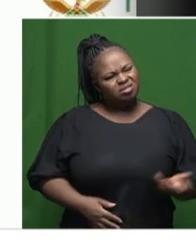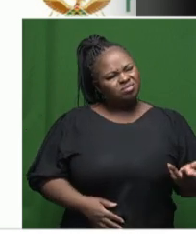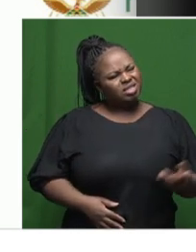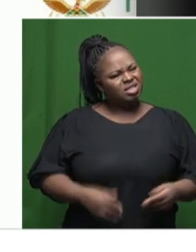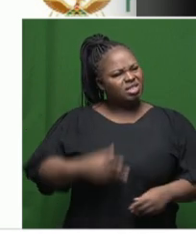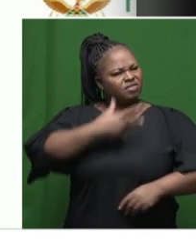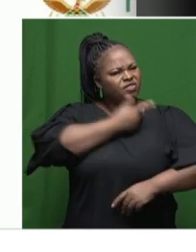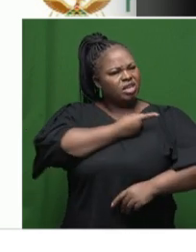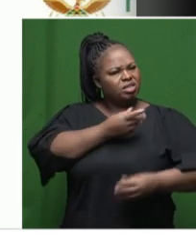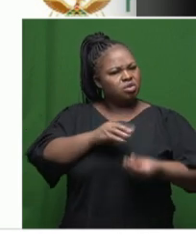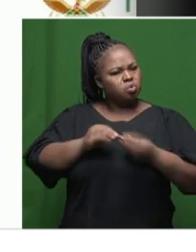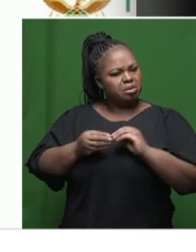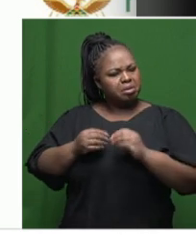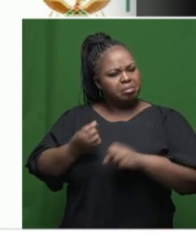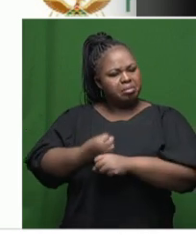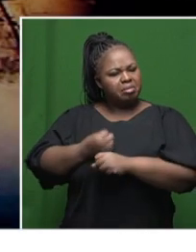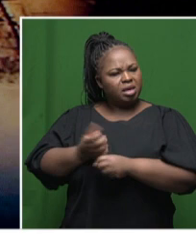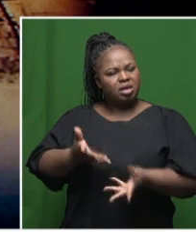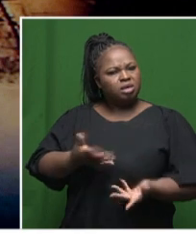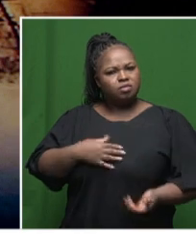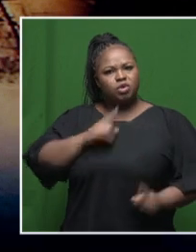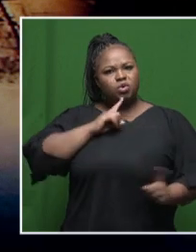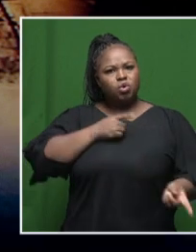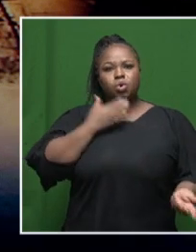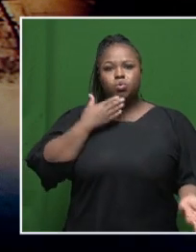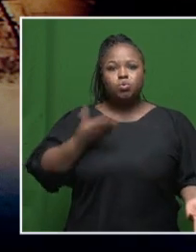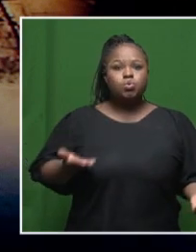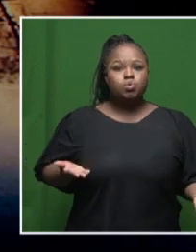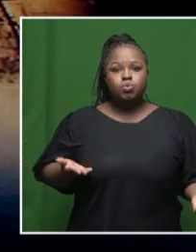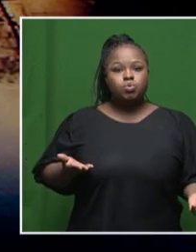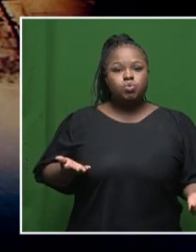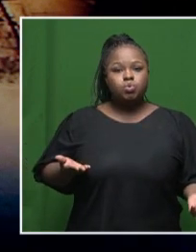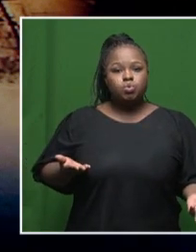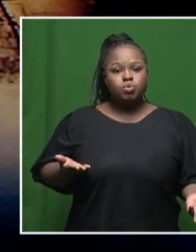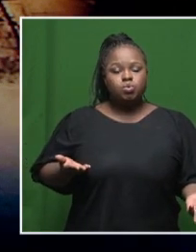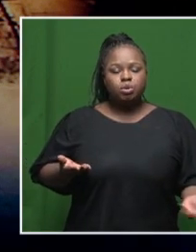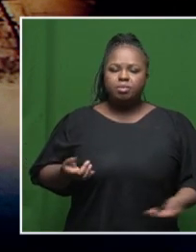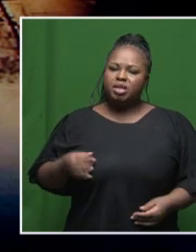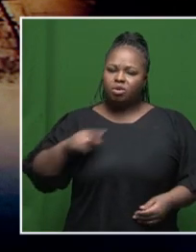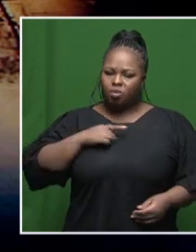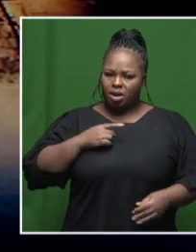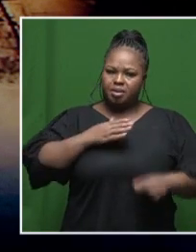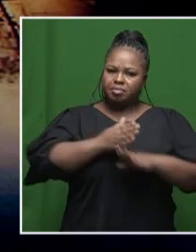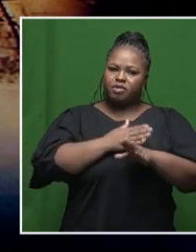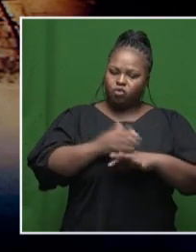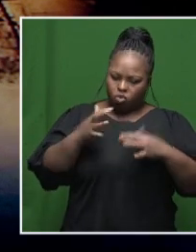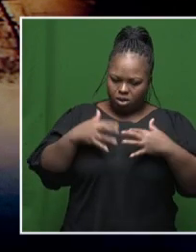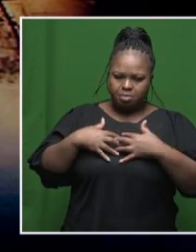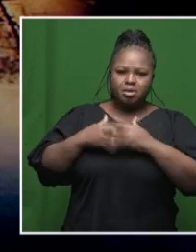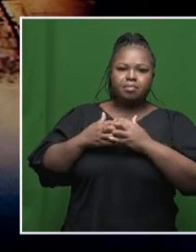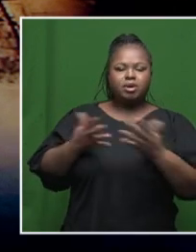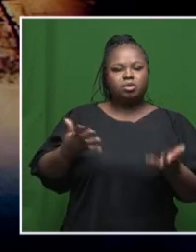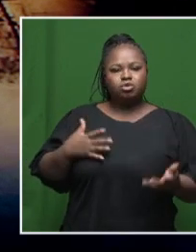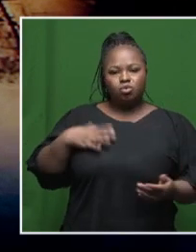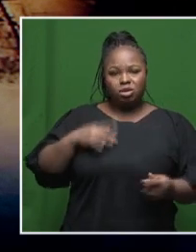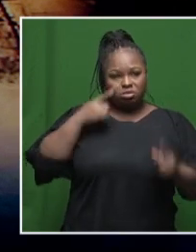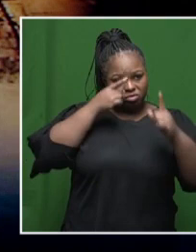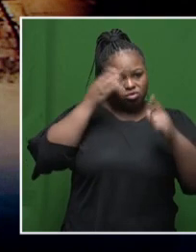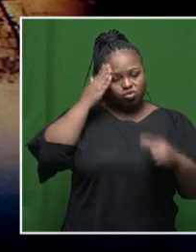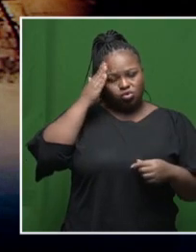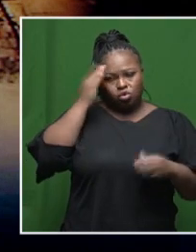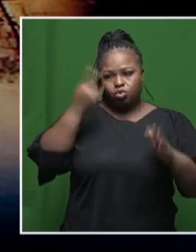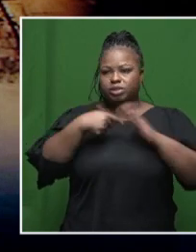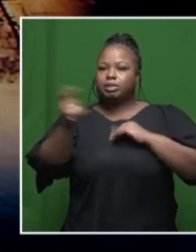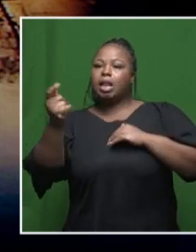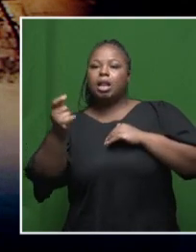vaccines? I mean, obviously, there were discussions in the background before this plant was opened, and obviously we had, one